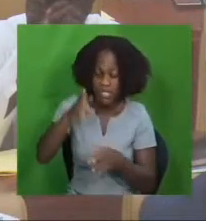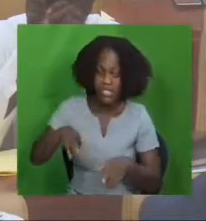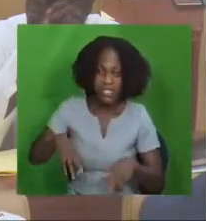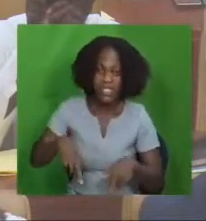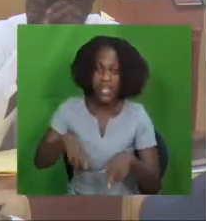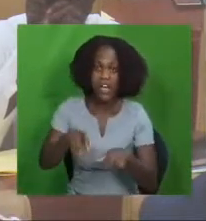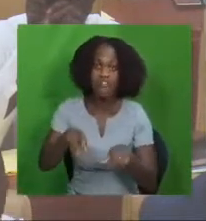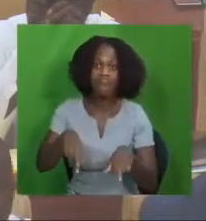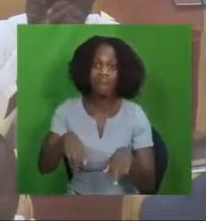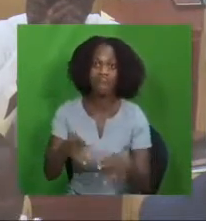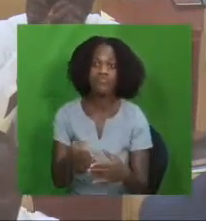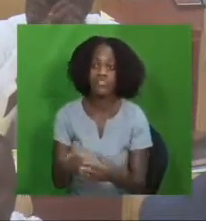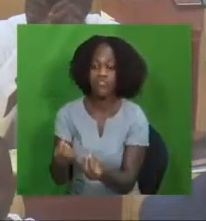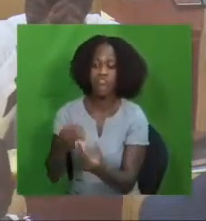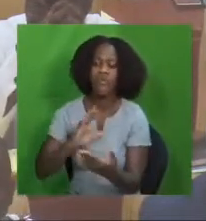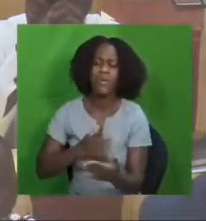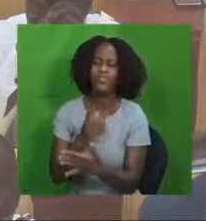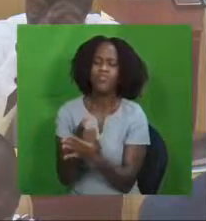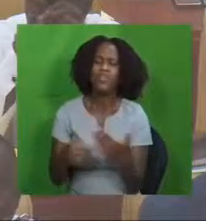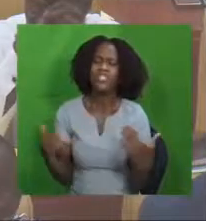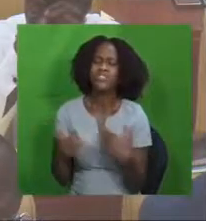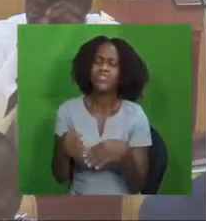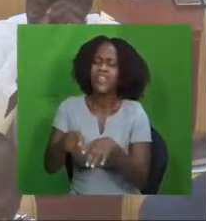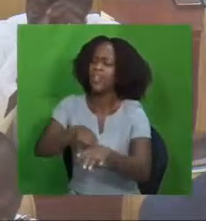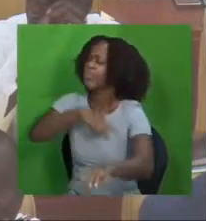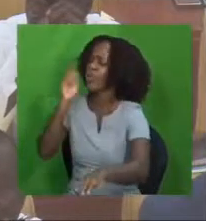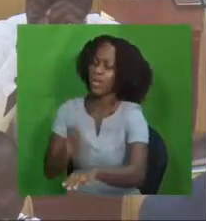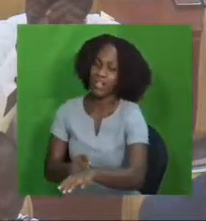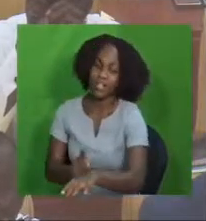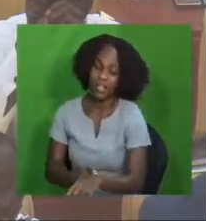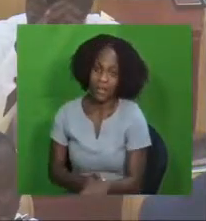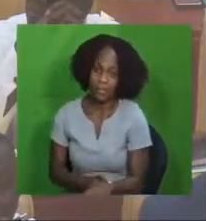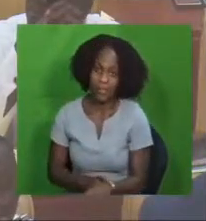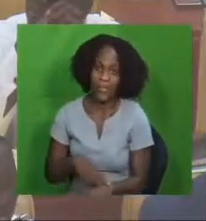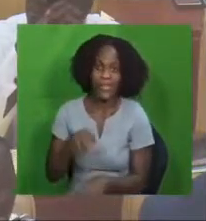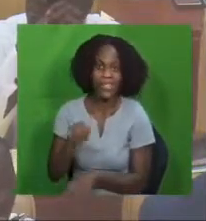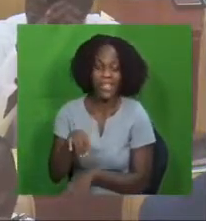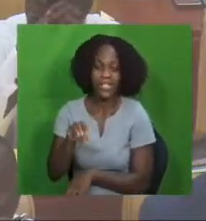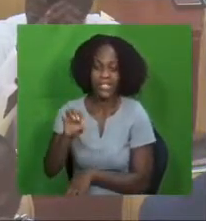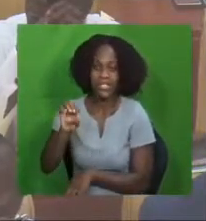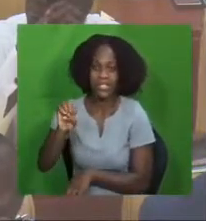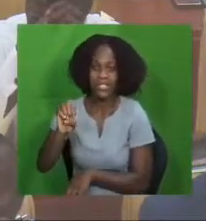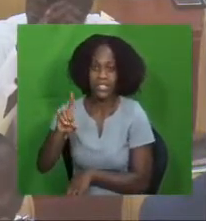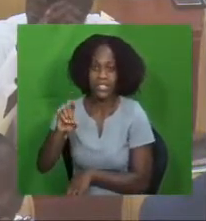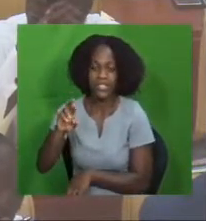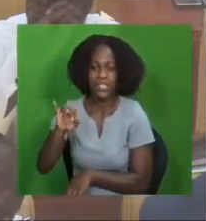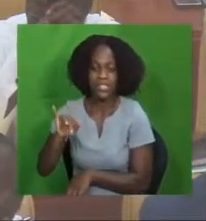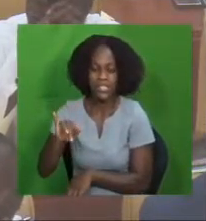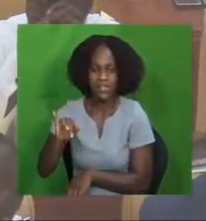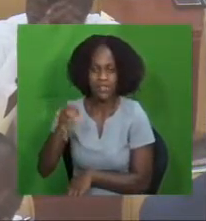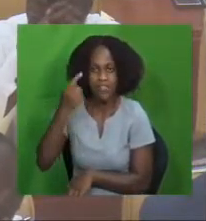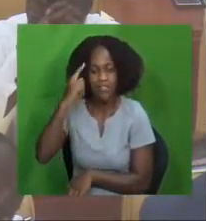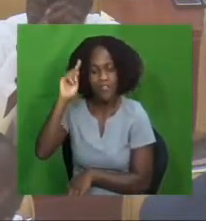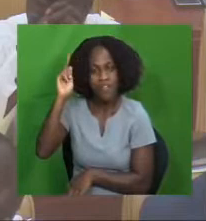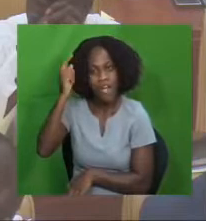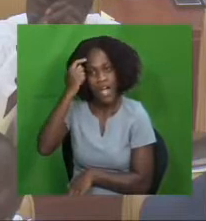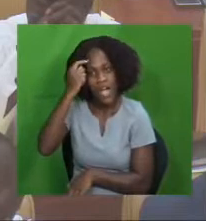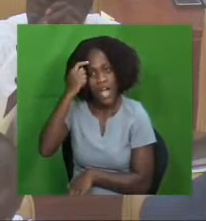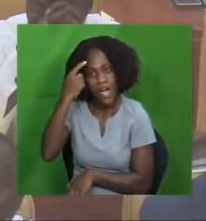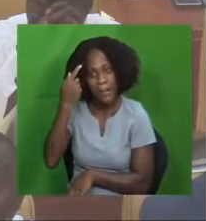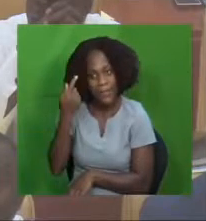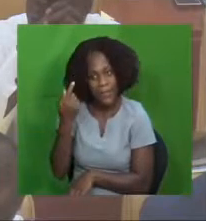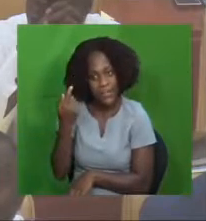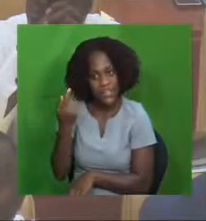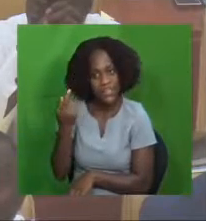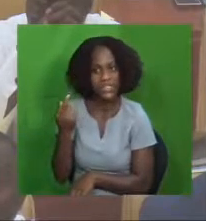have been fearing all this while. That e-levy is meant for government to collateralize into the future